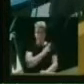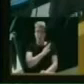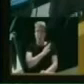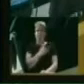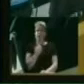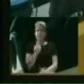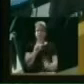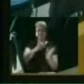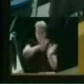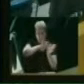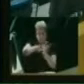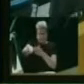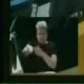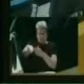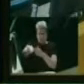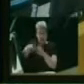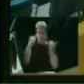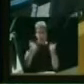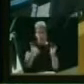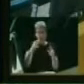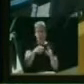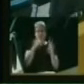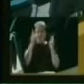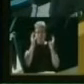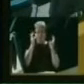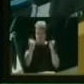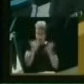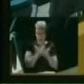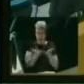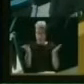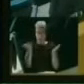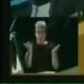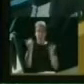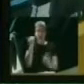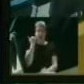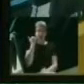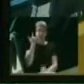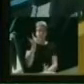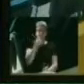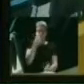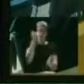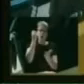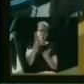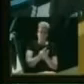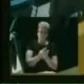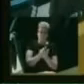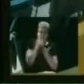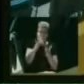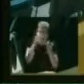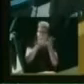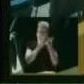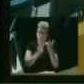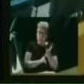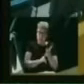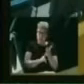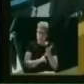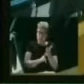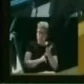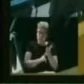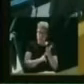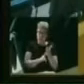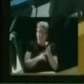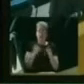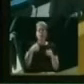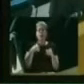said, the issue before this board is whether or not you approve the Broad contract. The Broad contract has